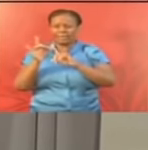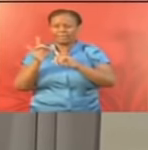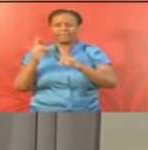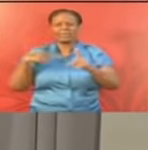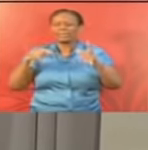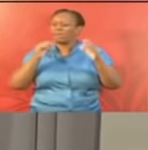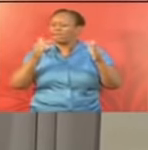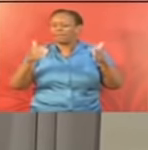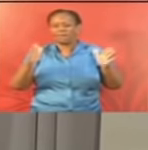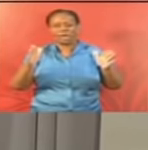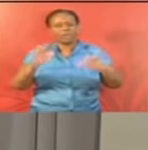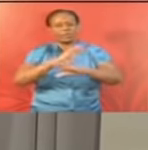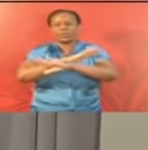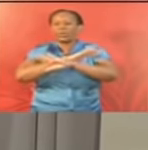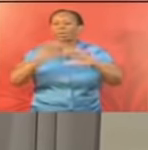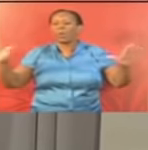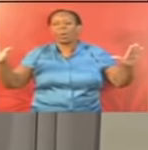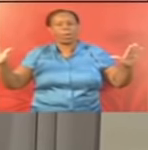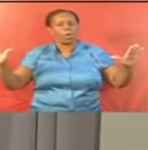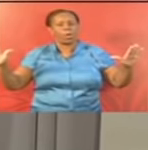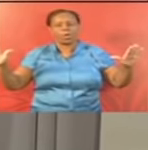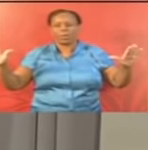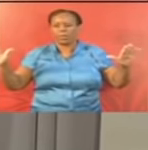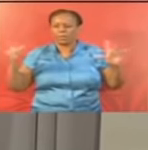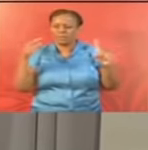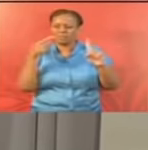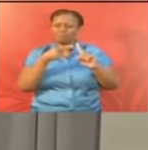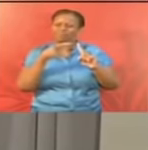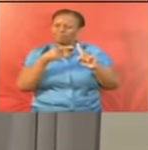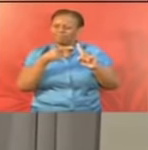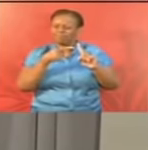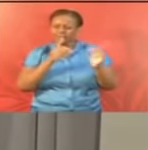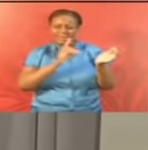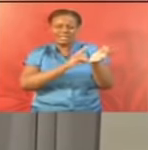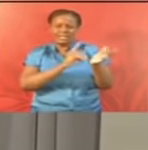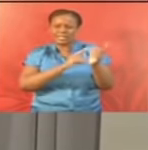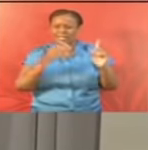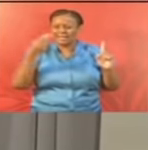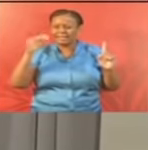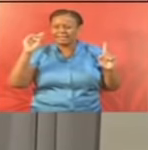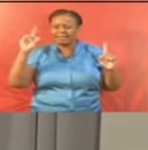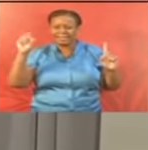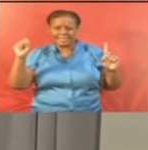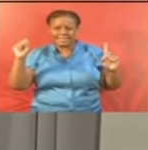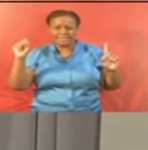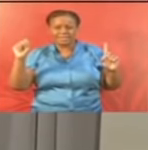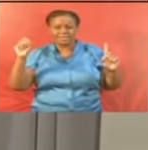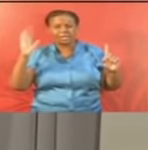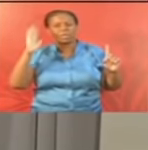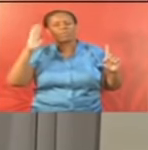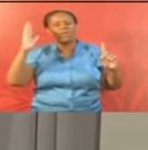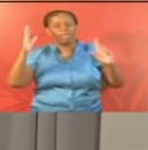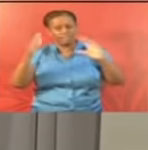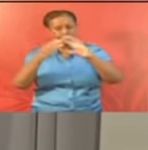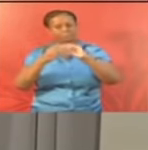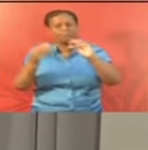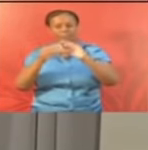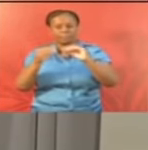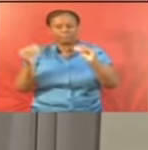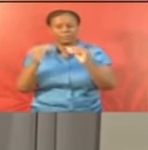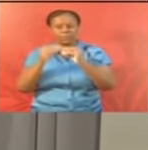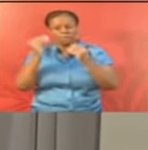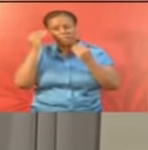Dr. Hines will talk to you and I will introduce the topic about, and we have said it before, that the